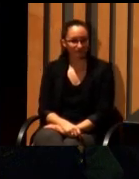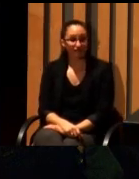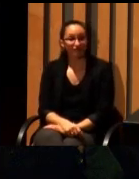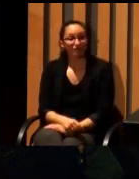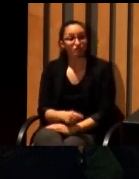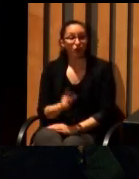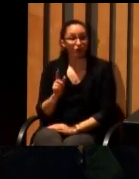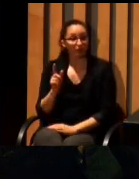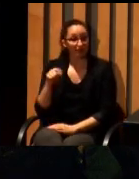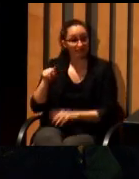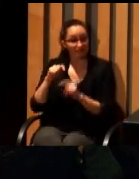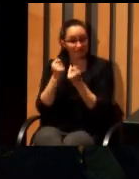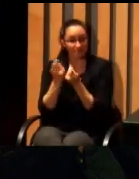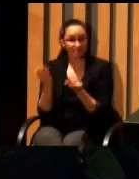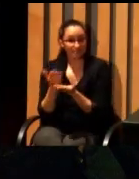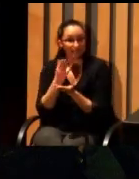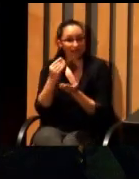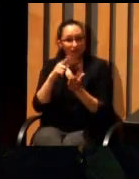in the city.